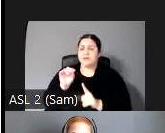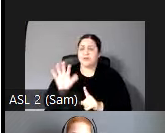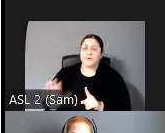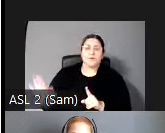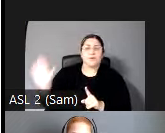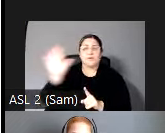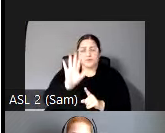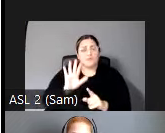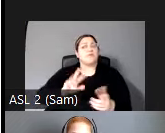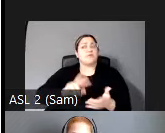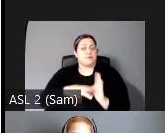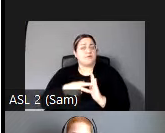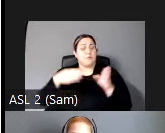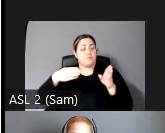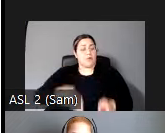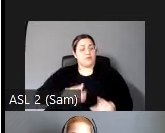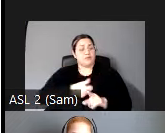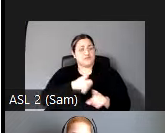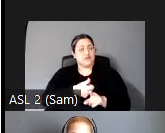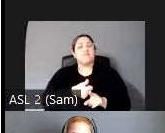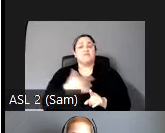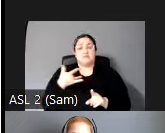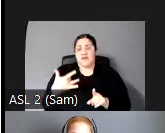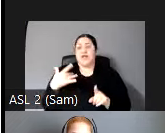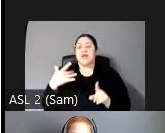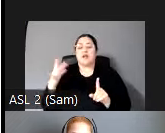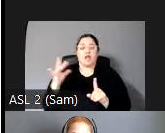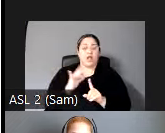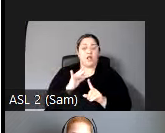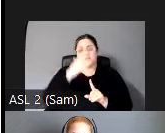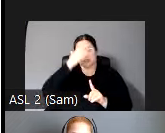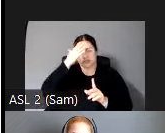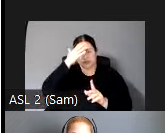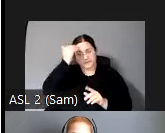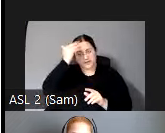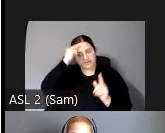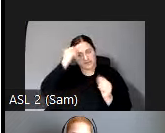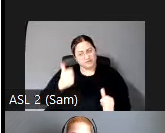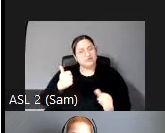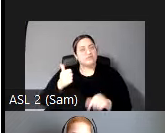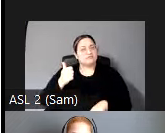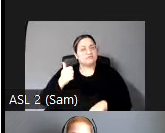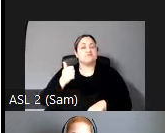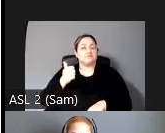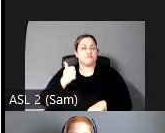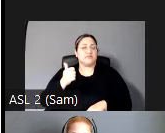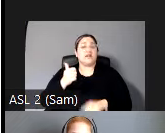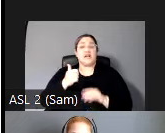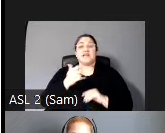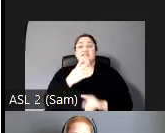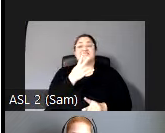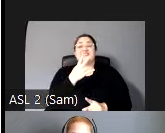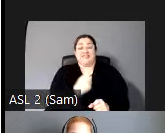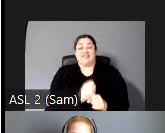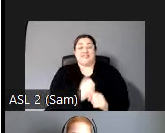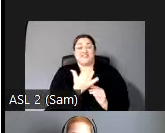remain undiagnosed for a minimum of 7 years, 7 to 10 years. What's important about that is to the degree that there